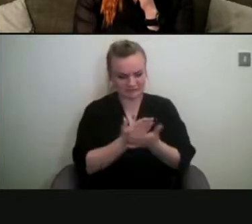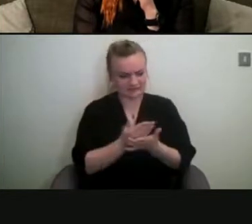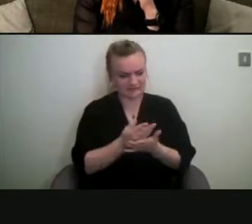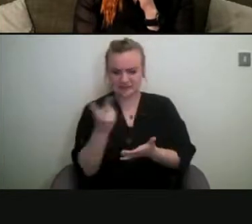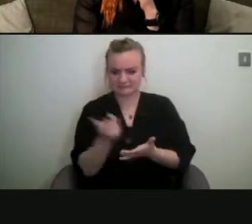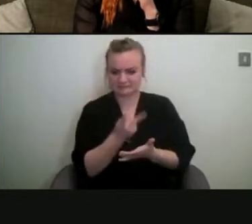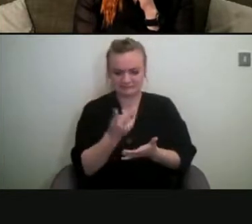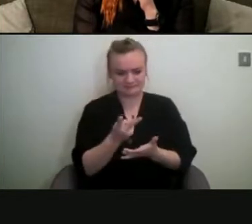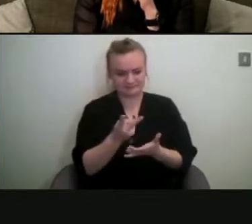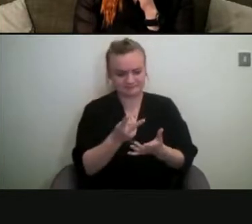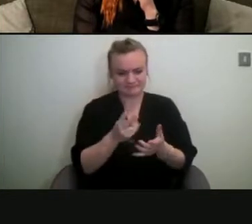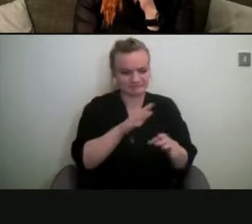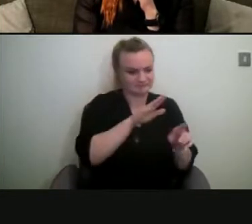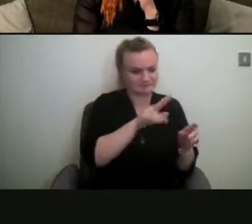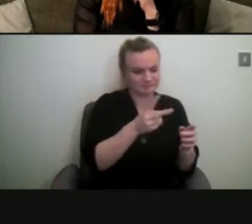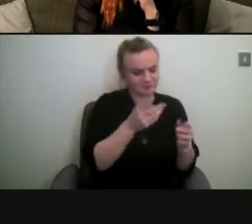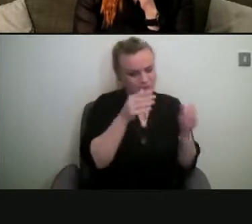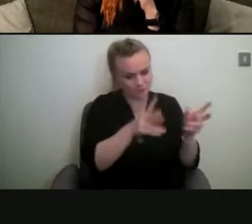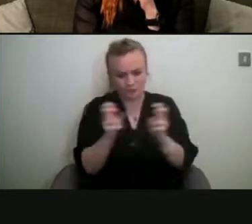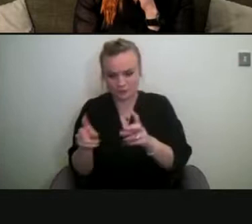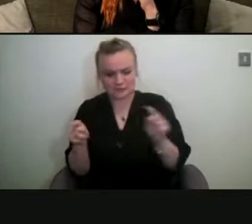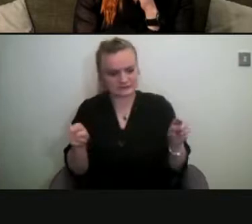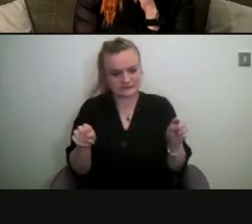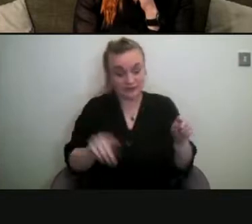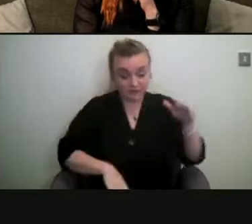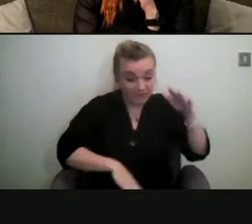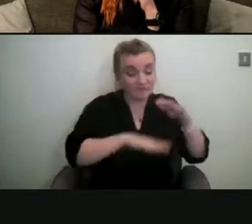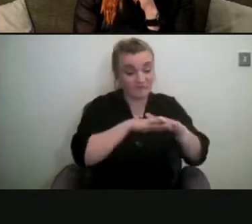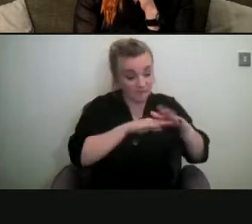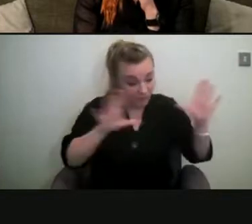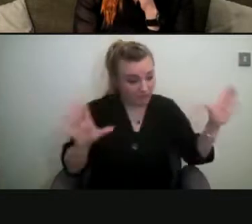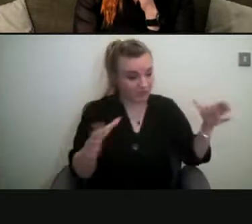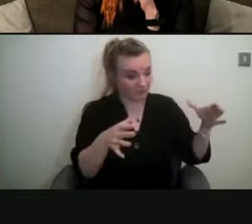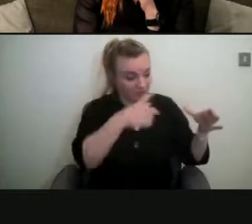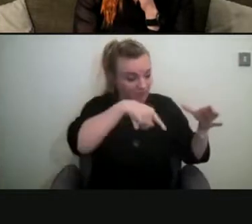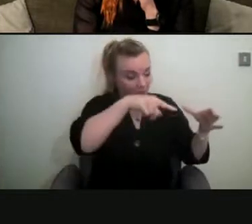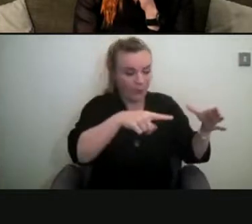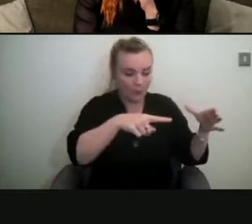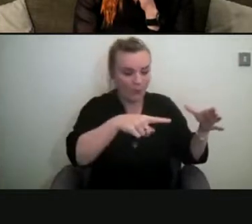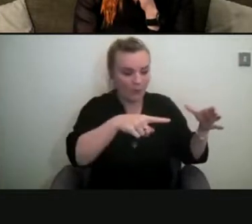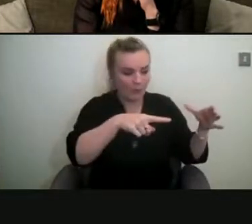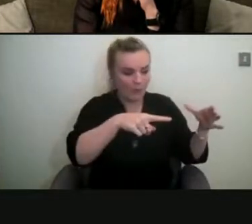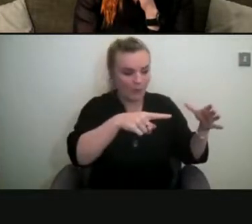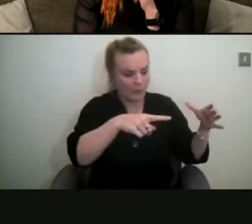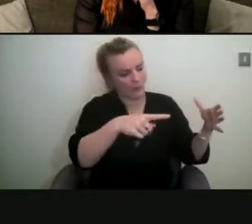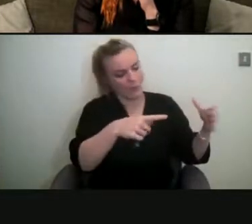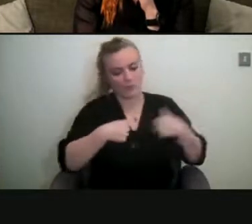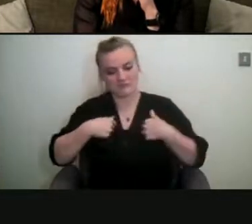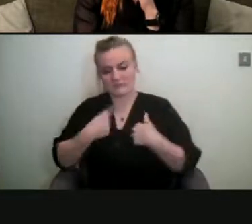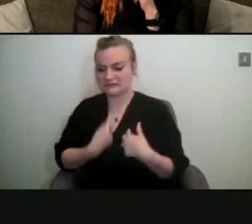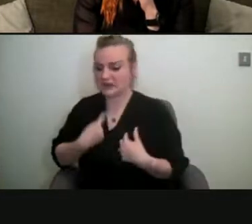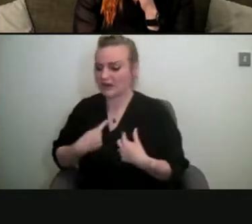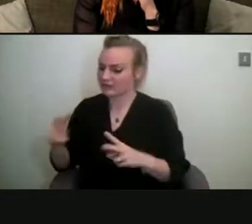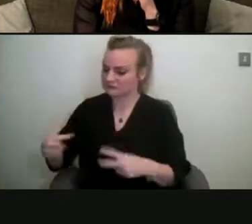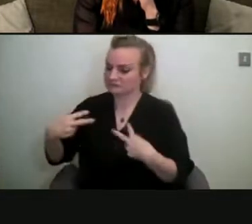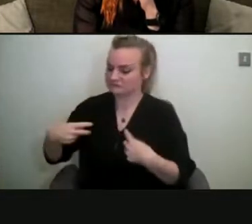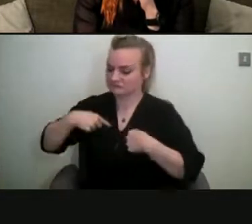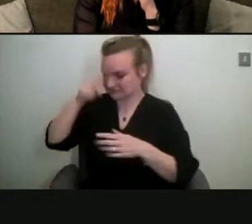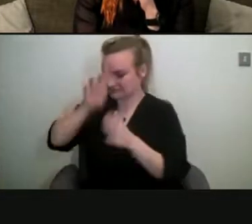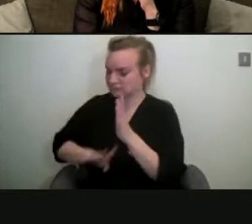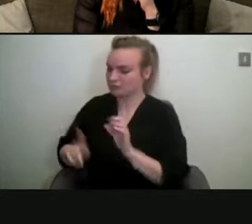It's as a whole or something that you face individually, and so it's been really interesting to hear